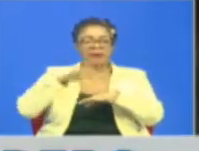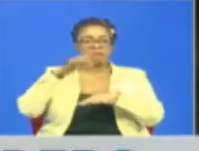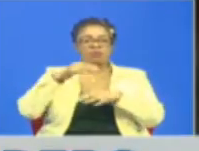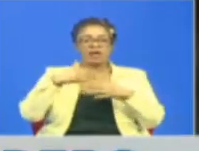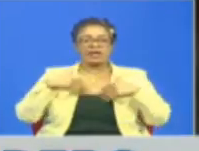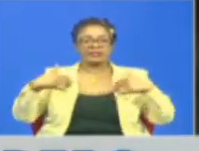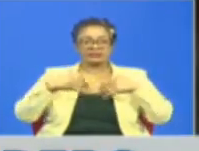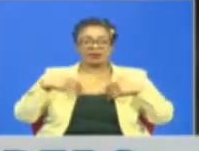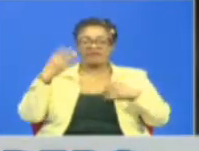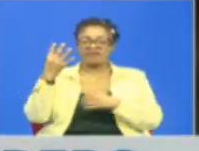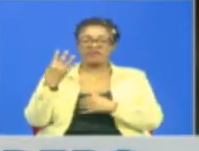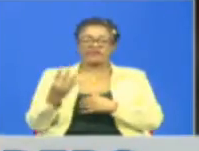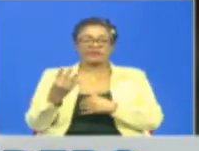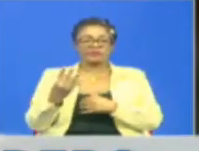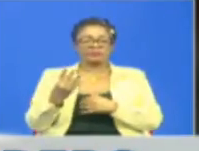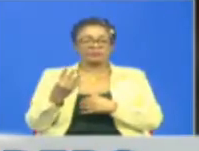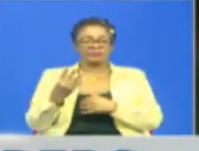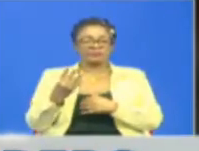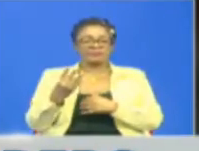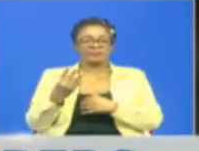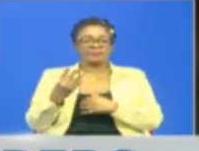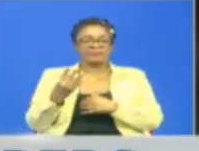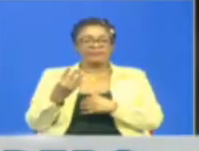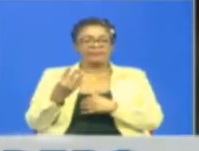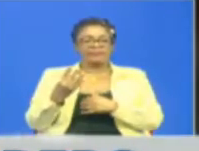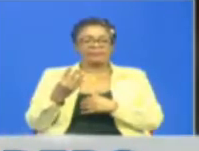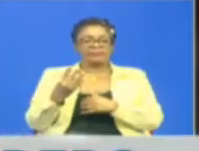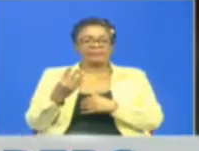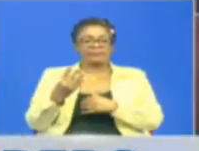4 new cases each.